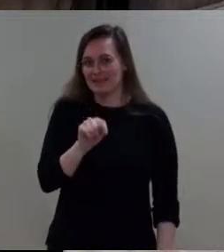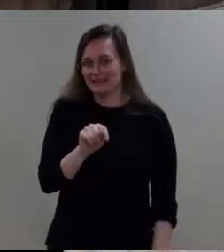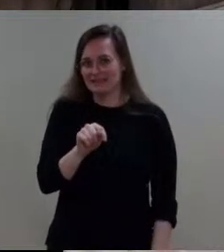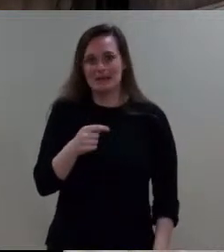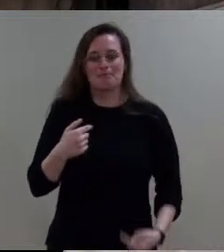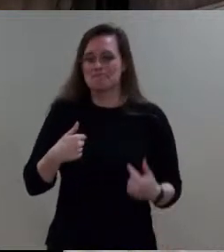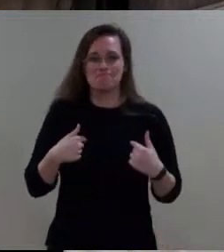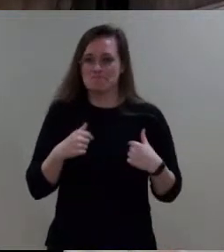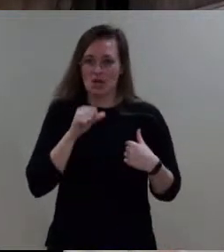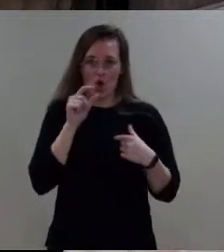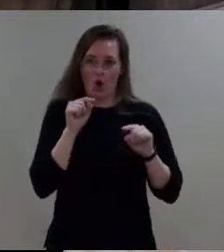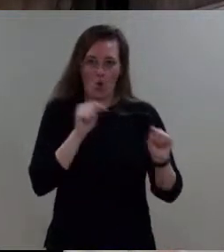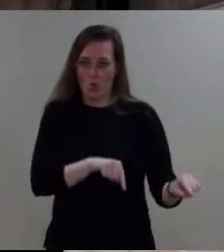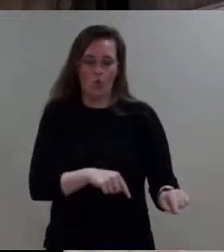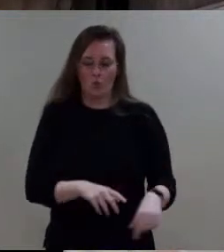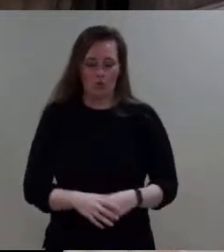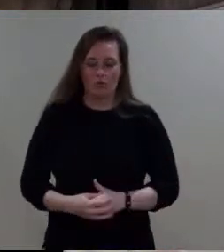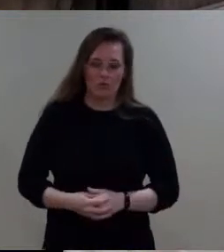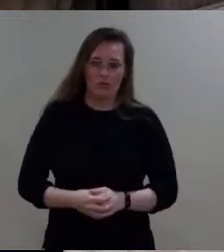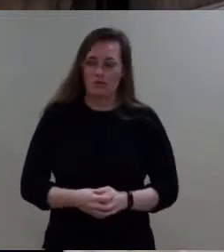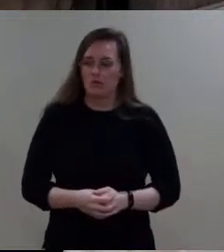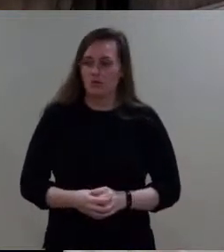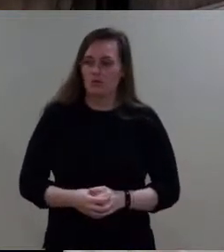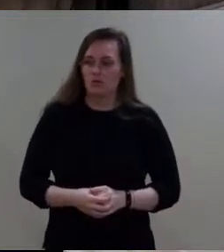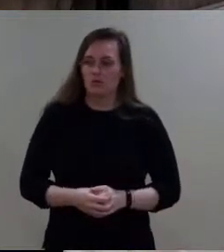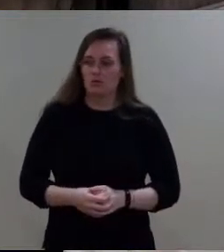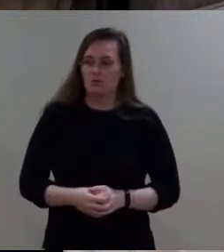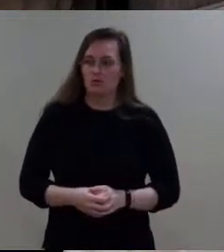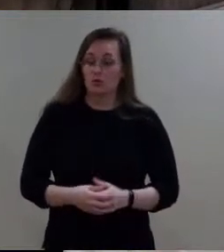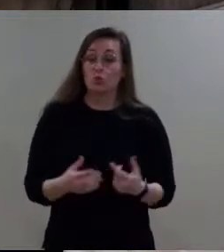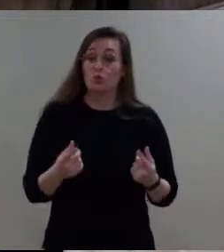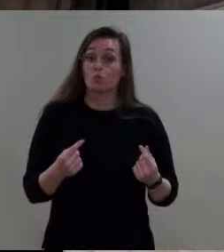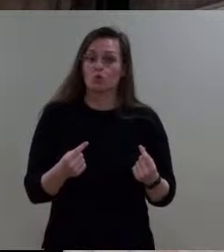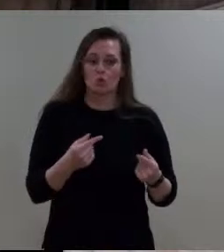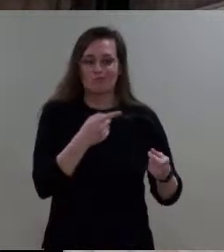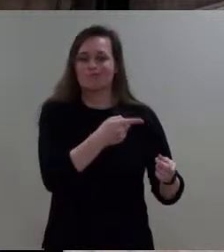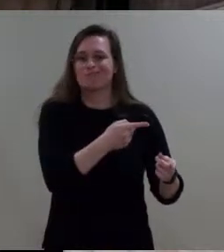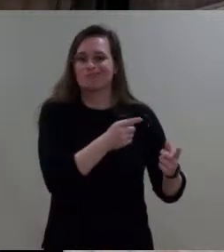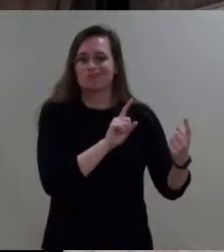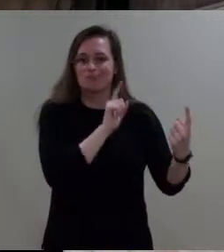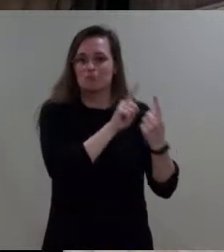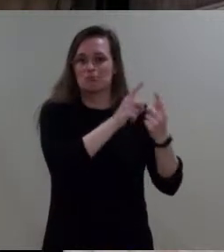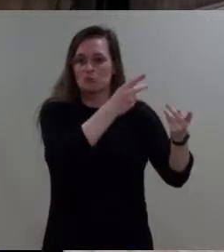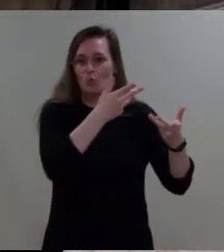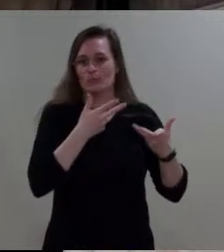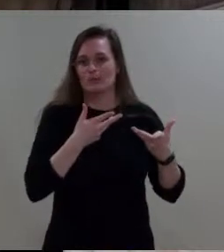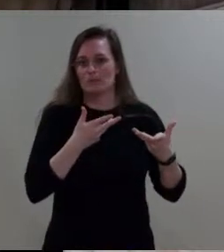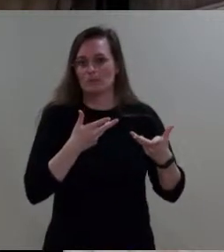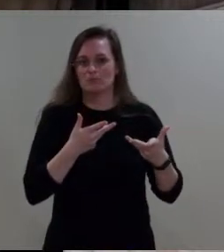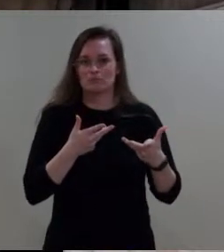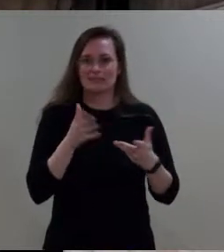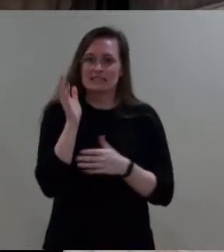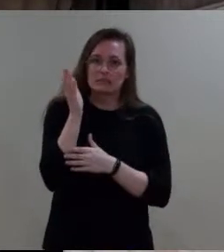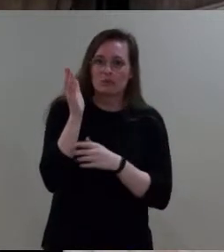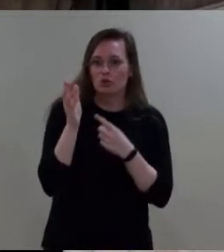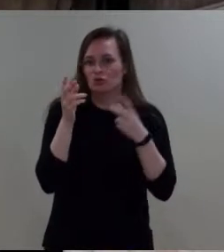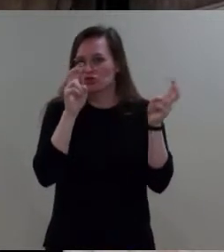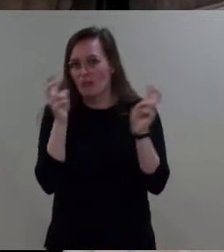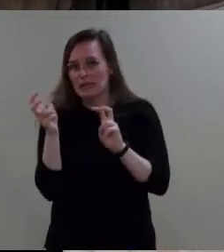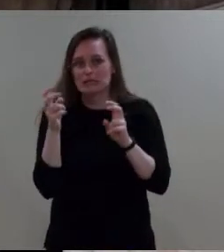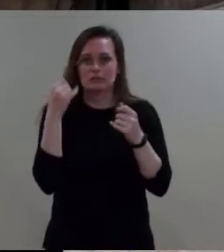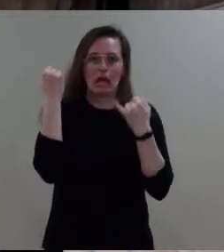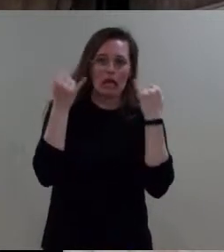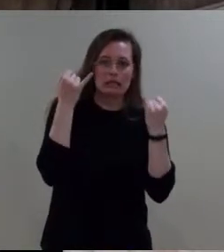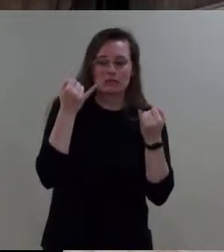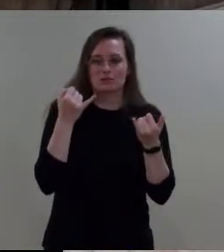late. So he just gave me an overview of what the speakers talked about, ideas, Okay. around